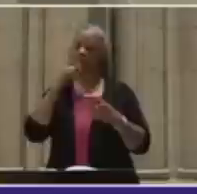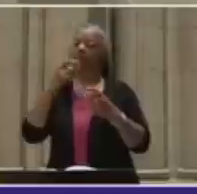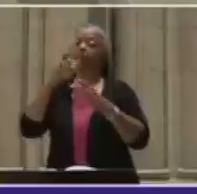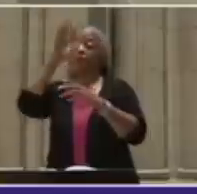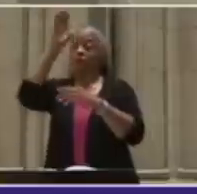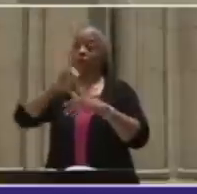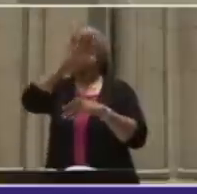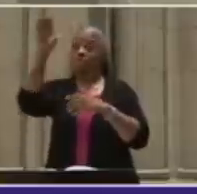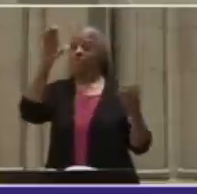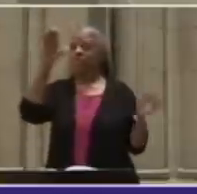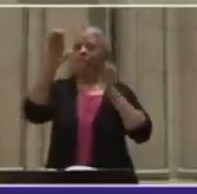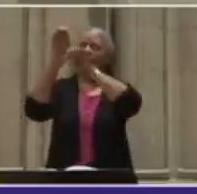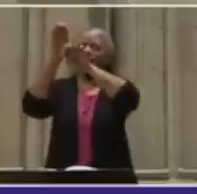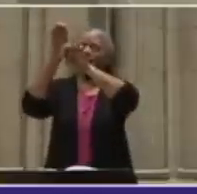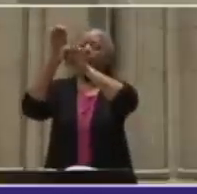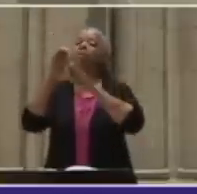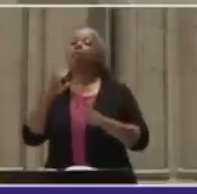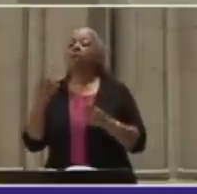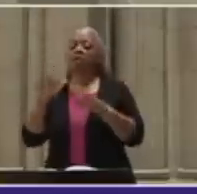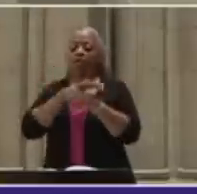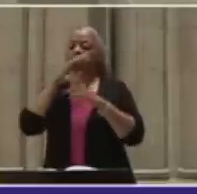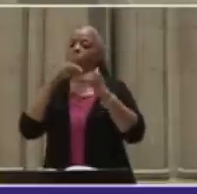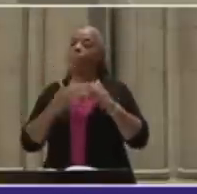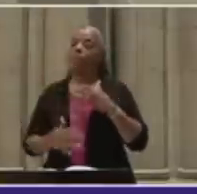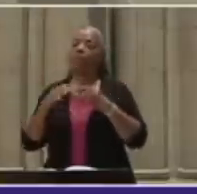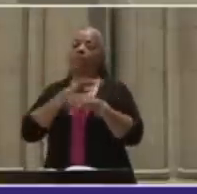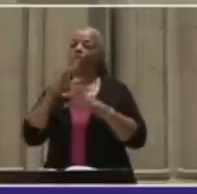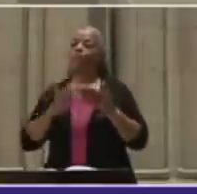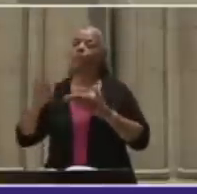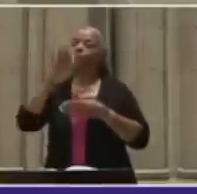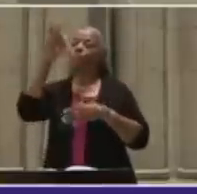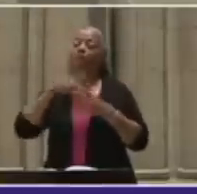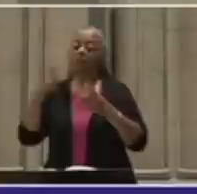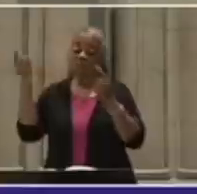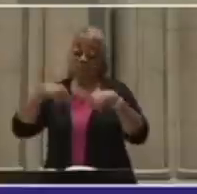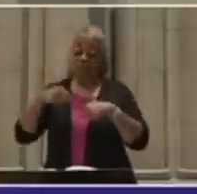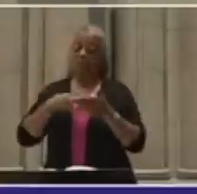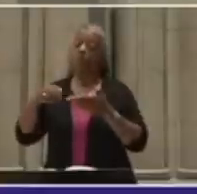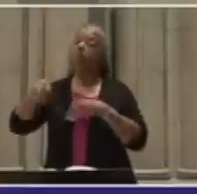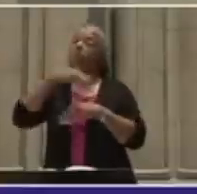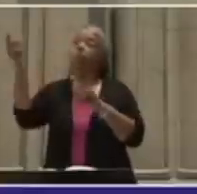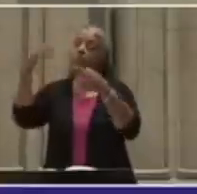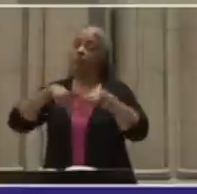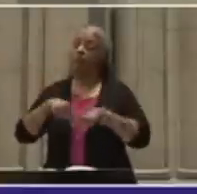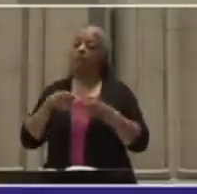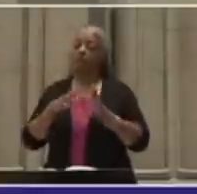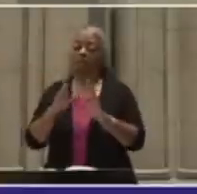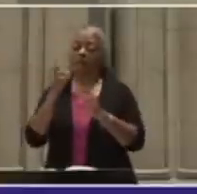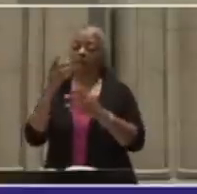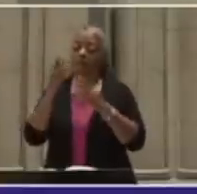cover us in your blood, fill us with your spirit. Come, Holy Spirit, come. Let the words of our mouth and the meditation of our heart